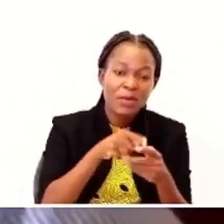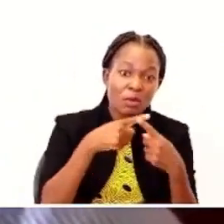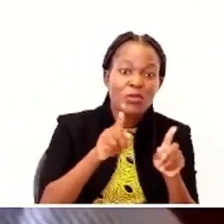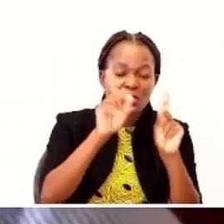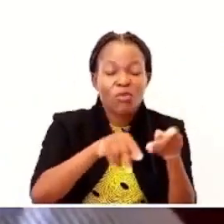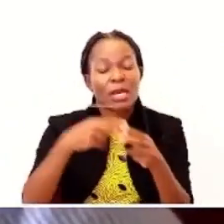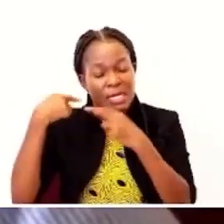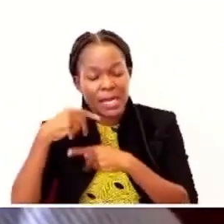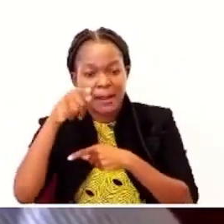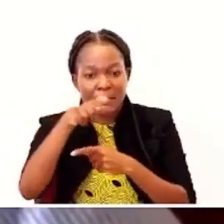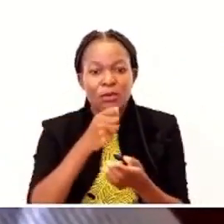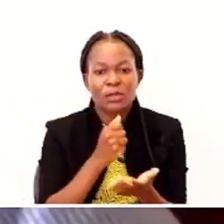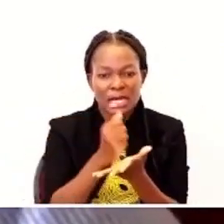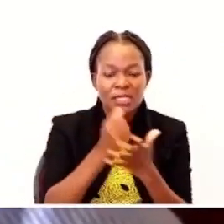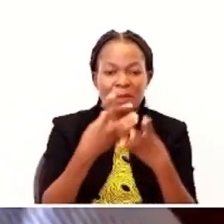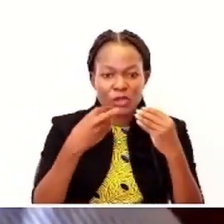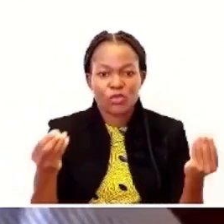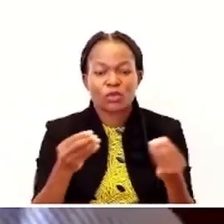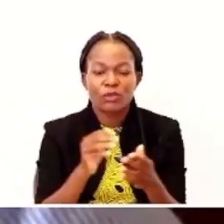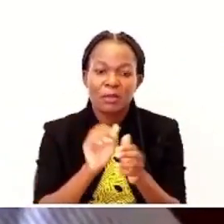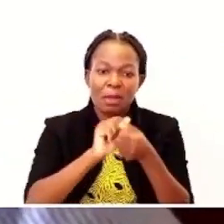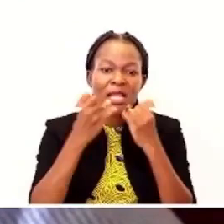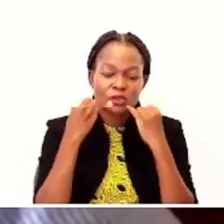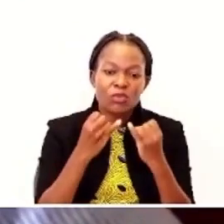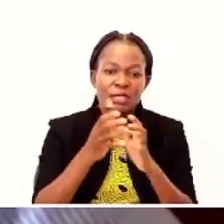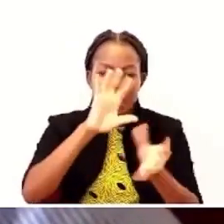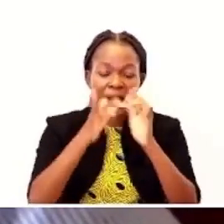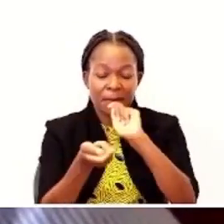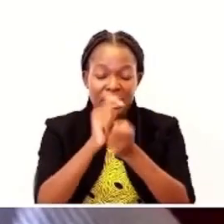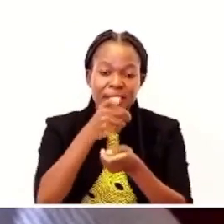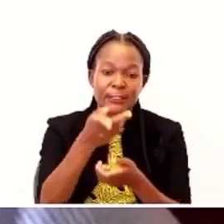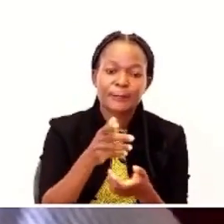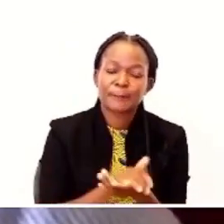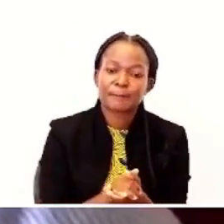responsible for climate change. The polluters need to pay.